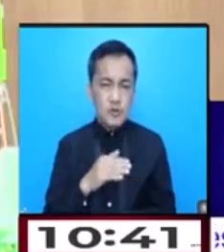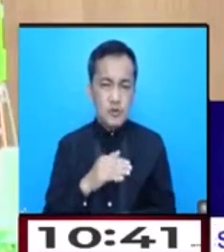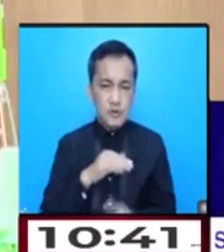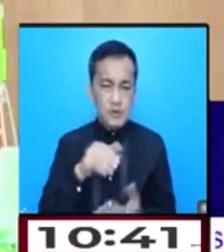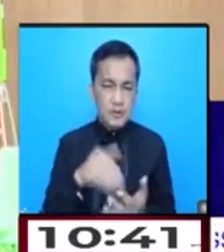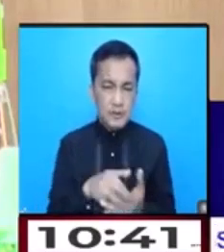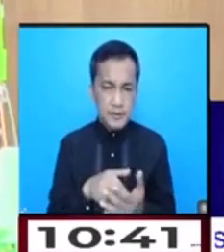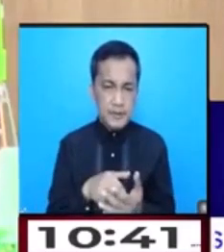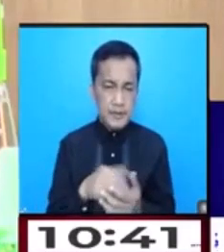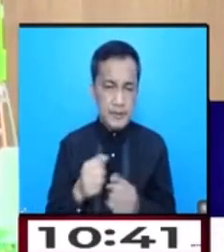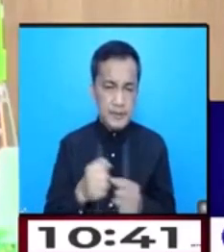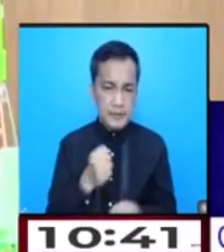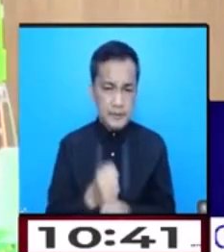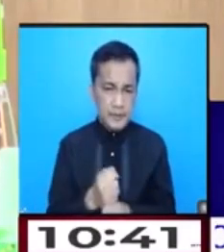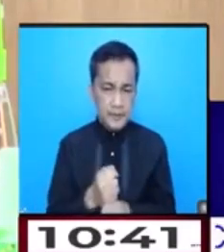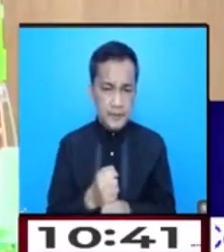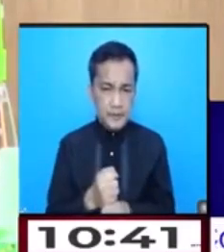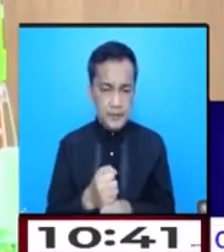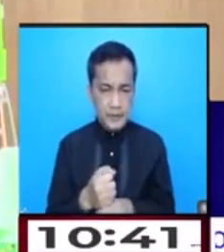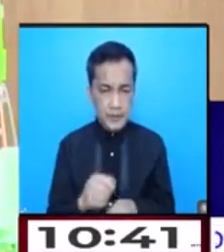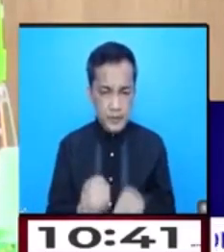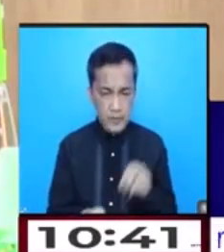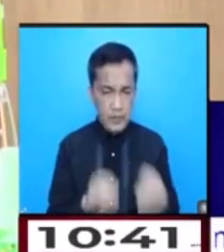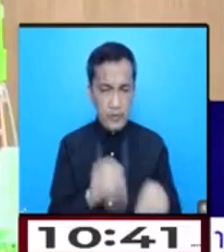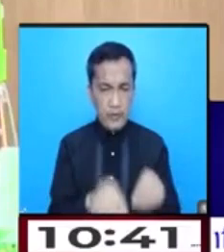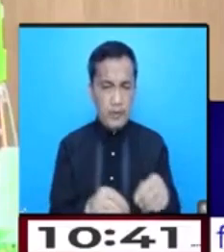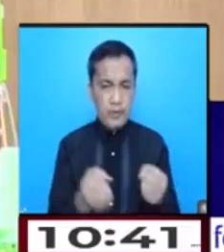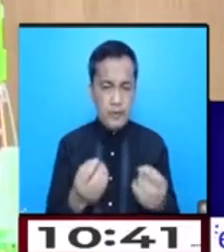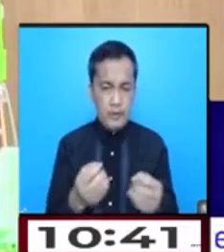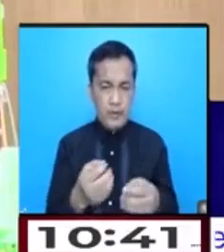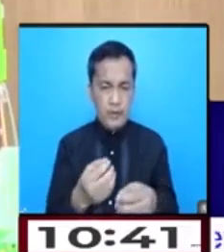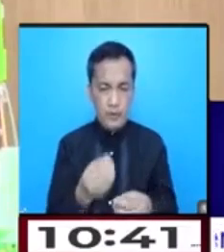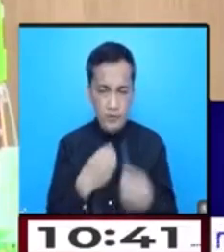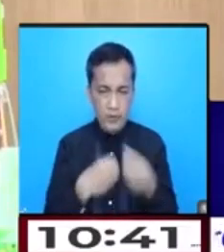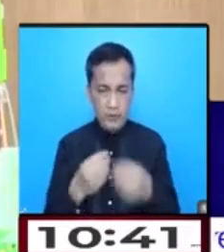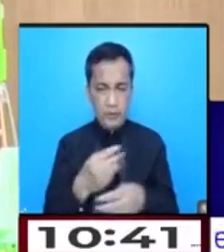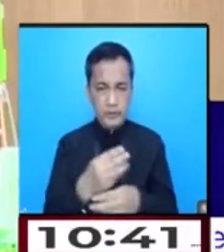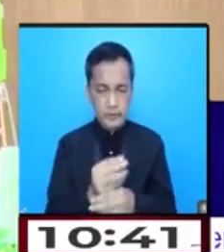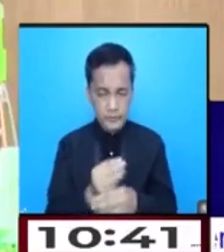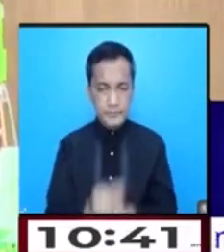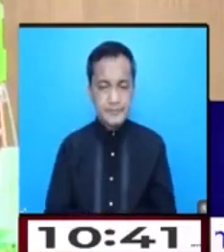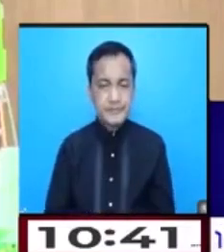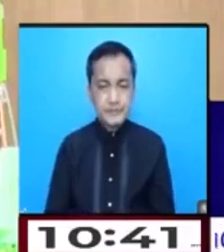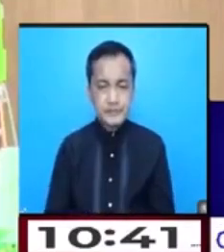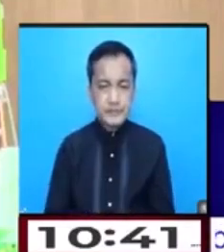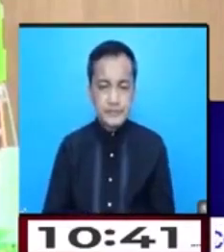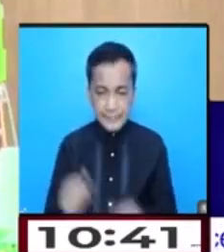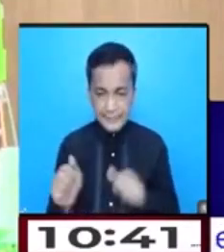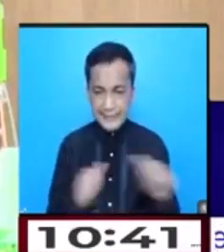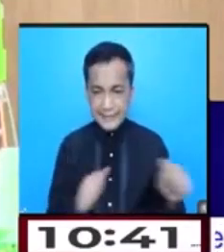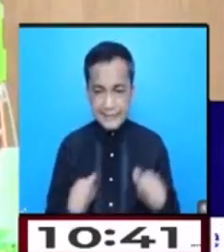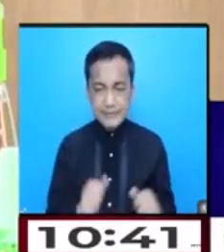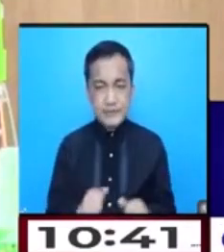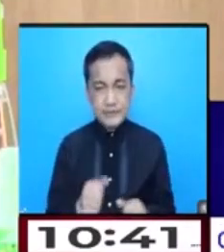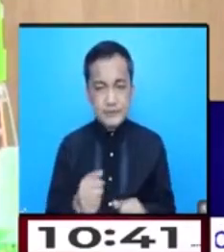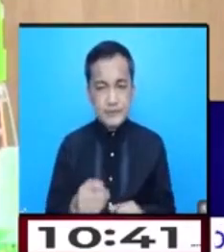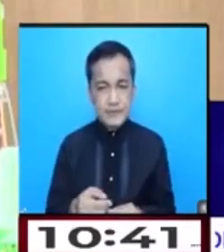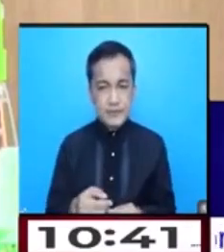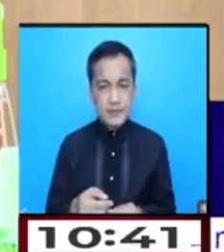a major input in many food manufacturing activities, and the high inflation